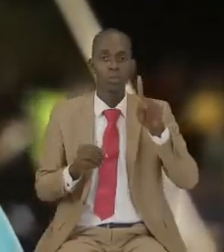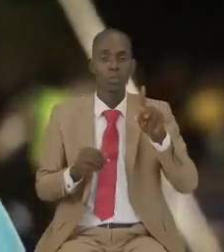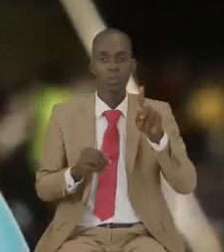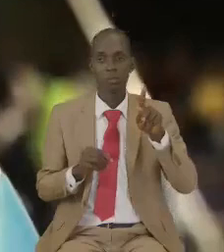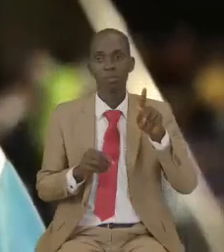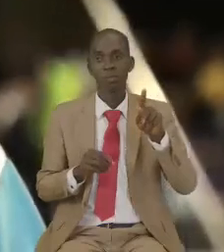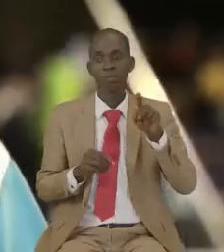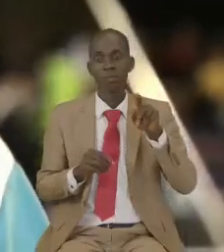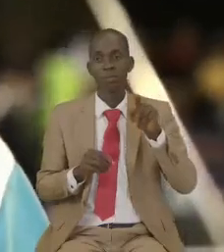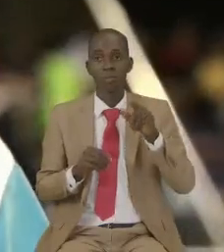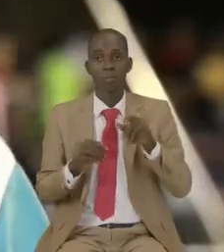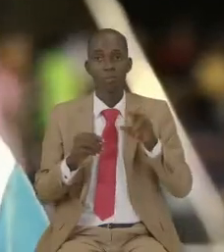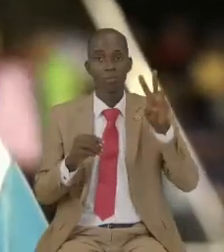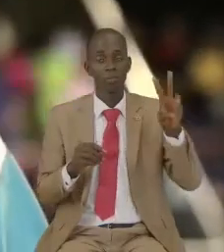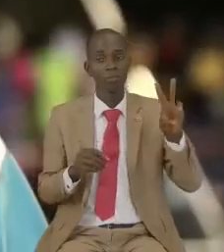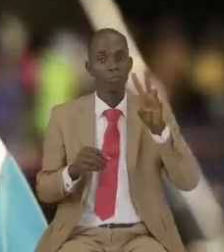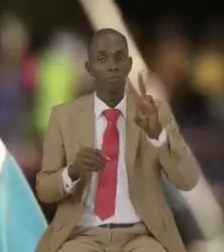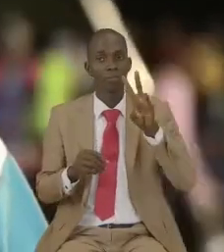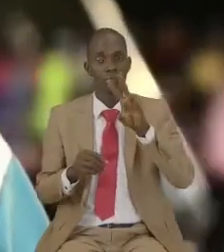www.gckhq.org/connect,